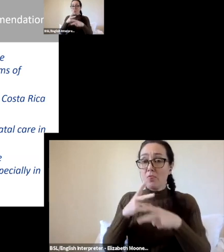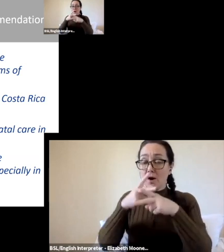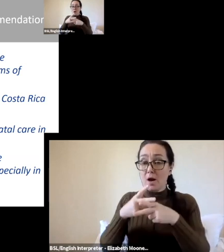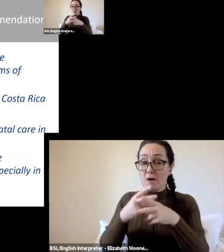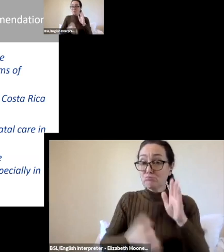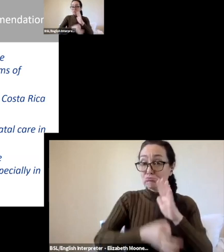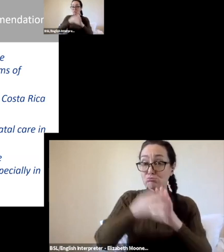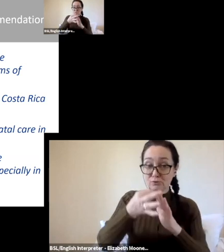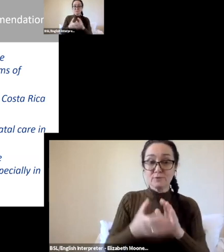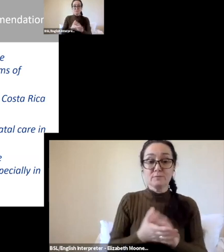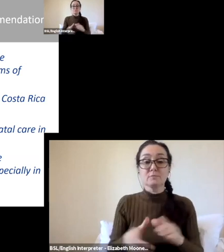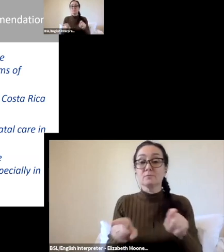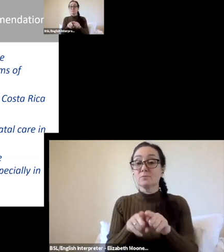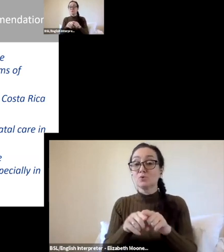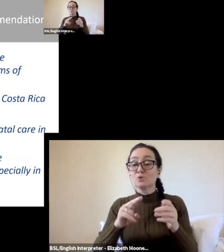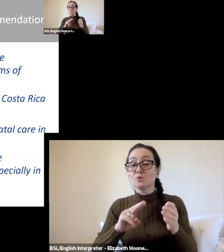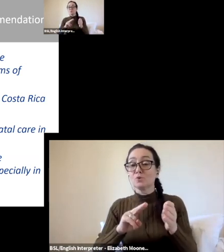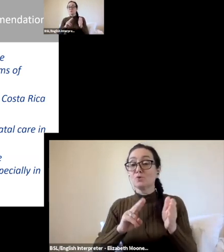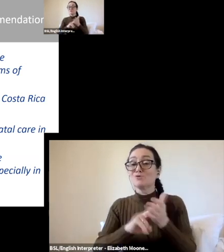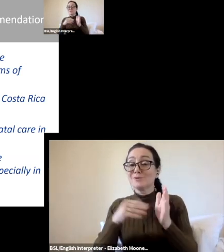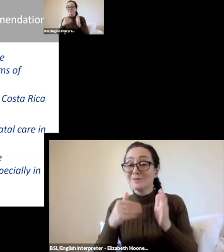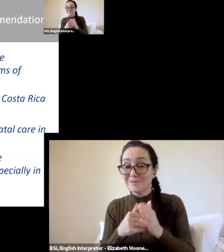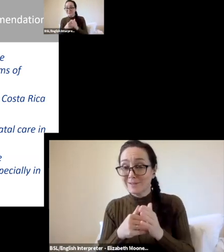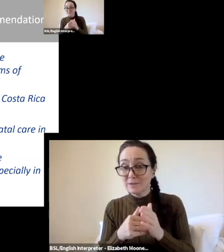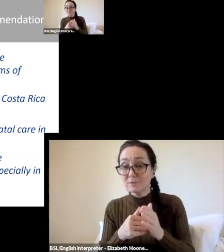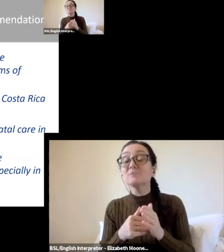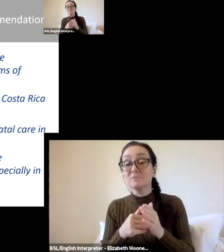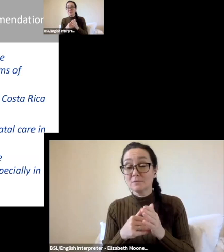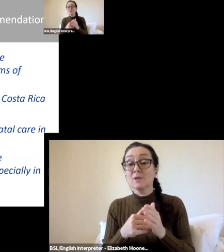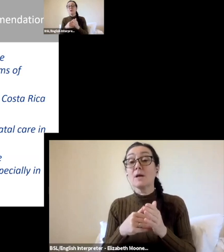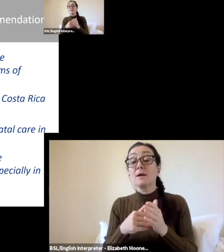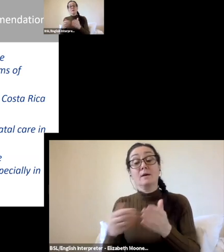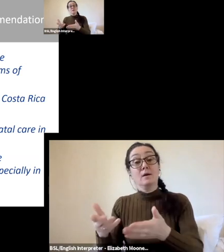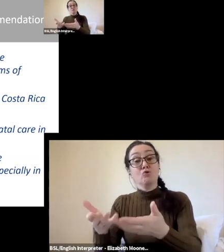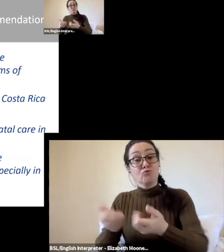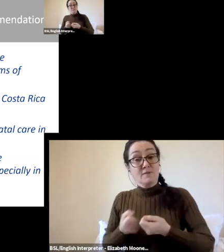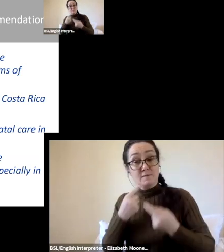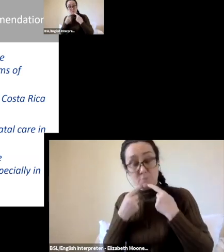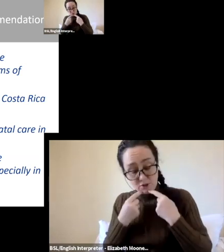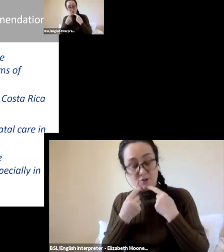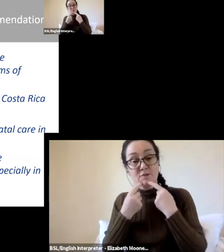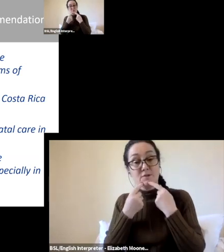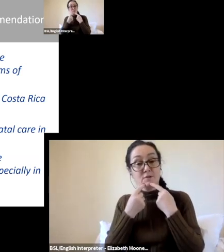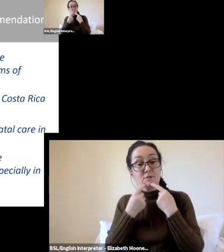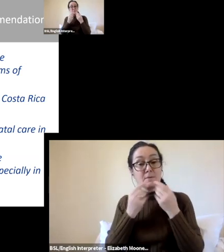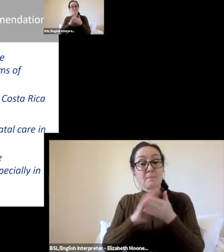tackle discrimination against Indigenous people, especially regarding health and employment. Why did I brought